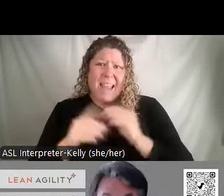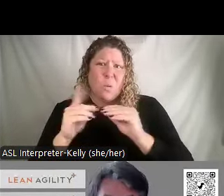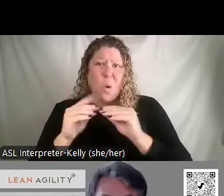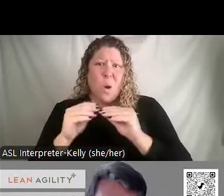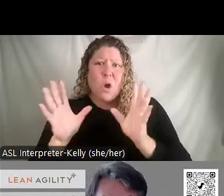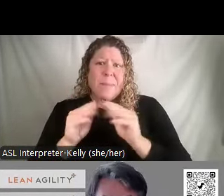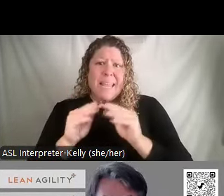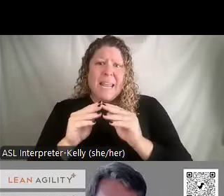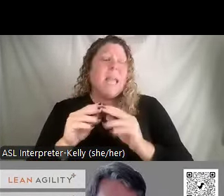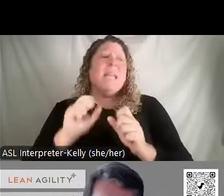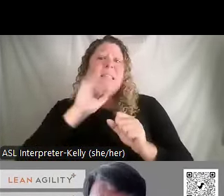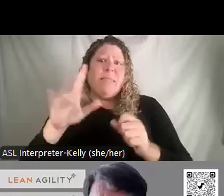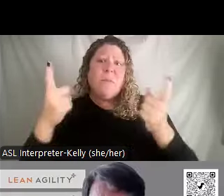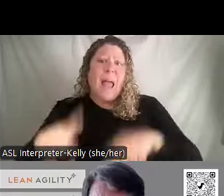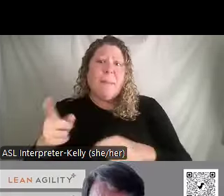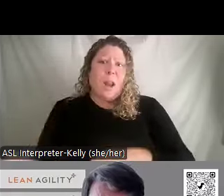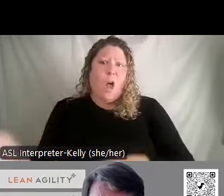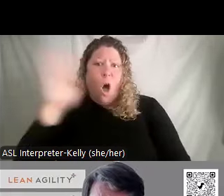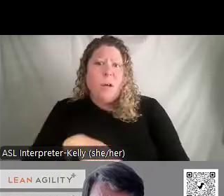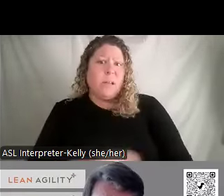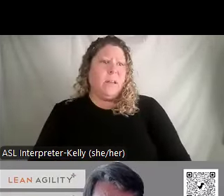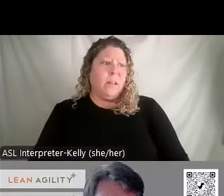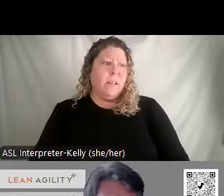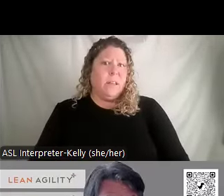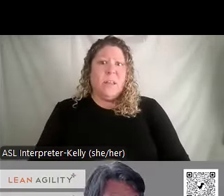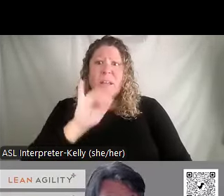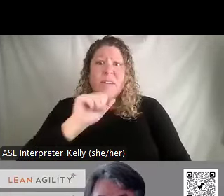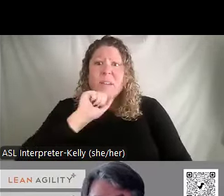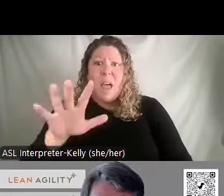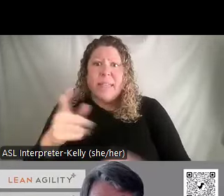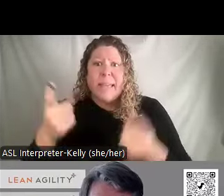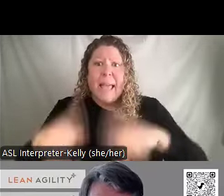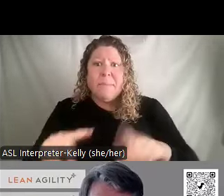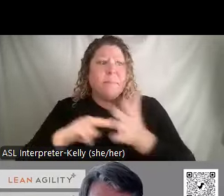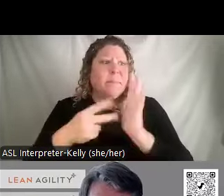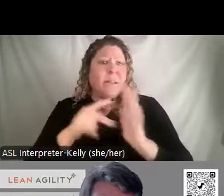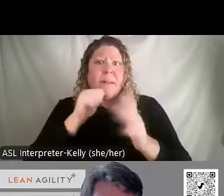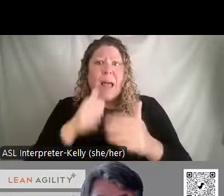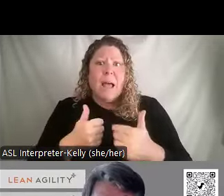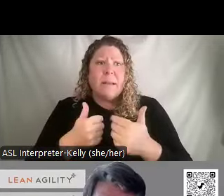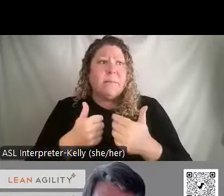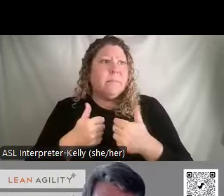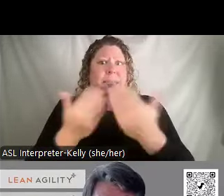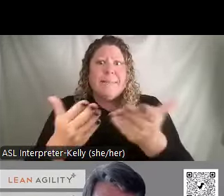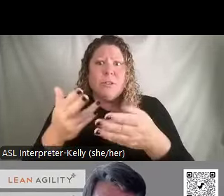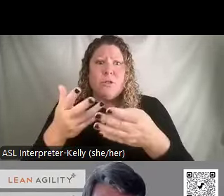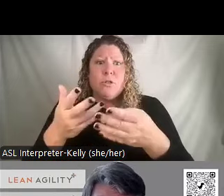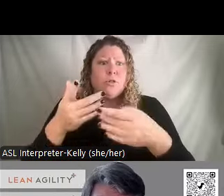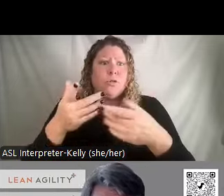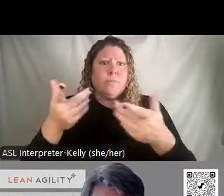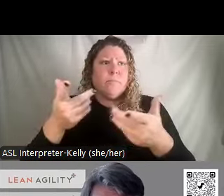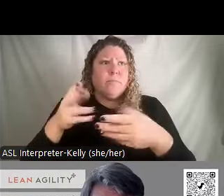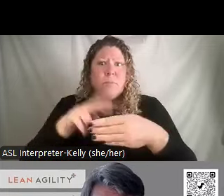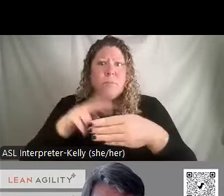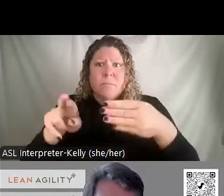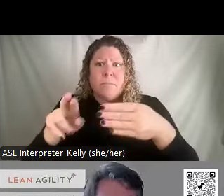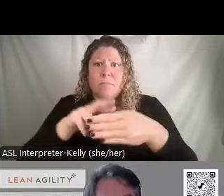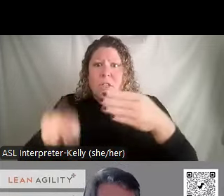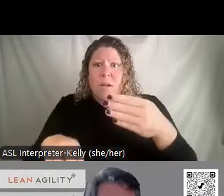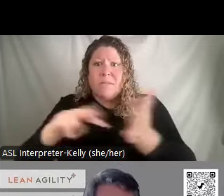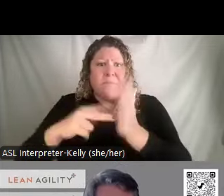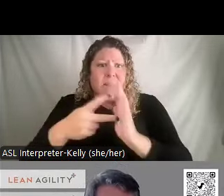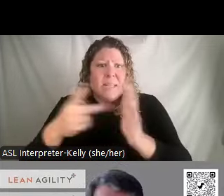get nothing done. And if we got nothing done, then we wouldn't be able to deliver our mandate, and they'd shut us down and we'd all lose our jobs.